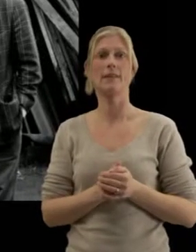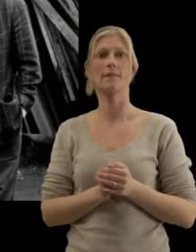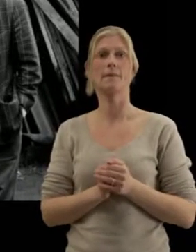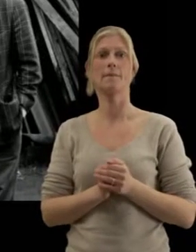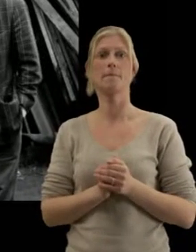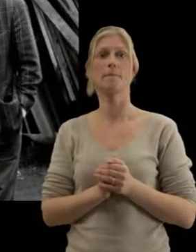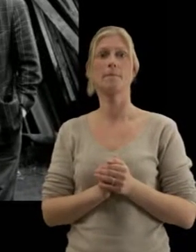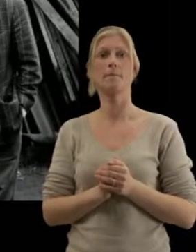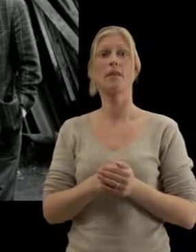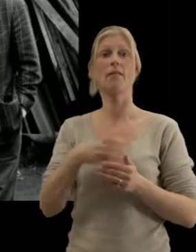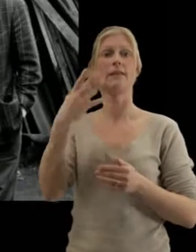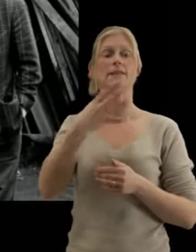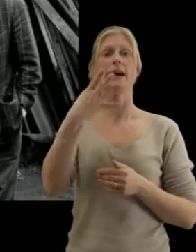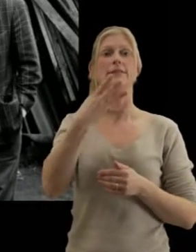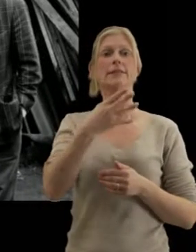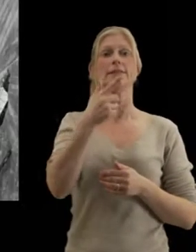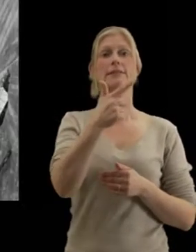then